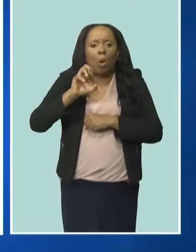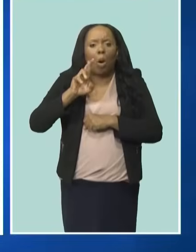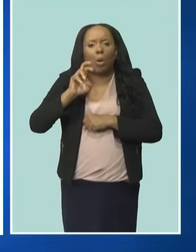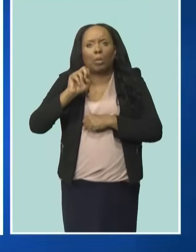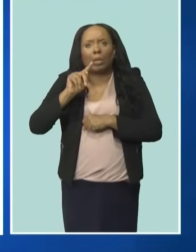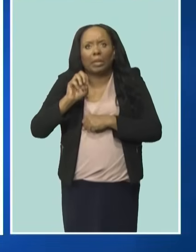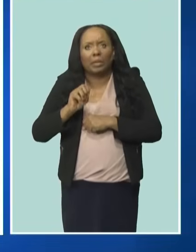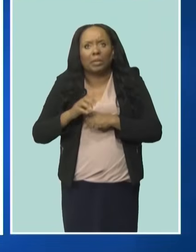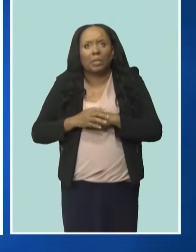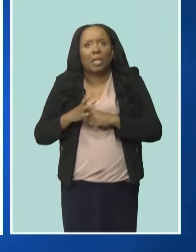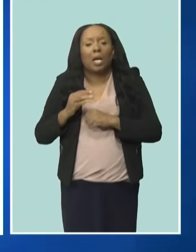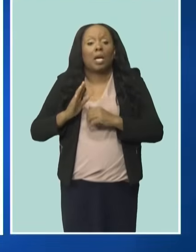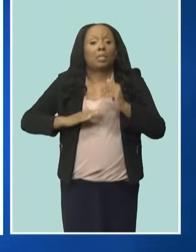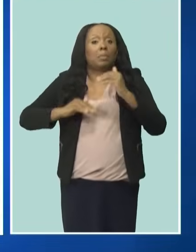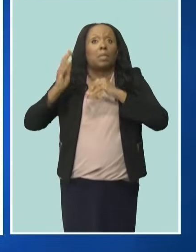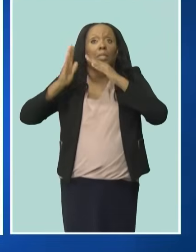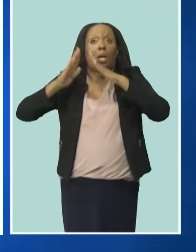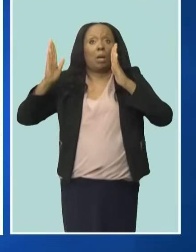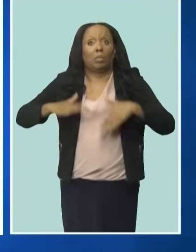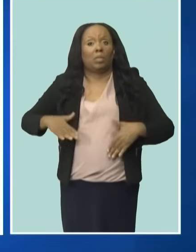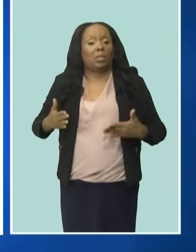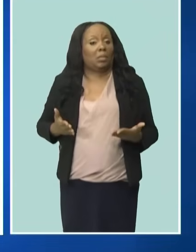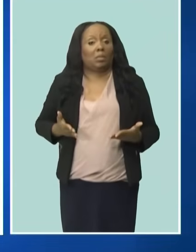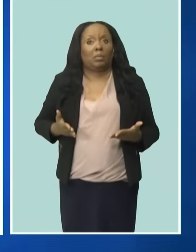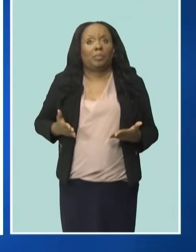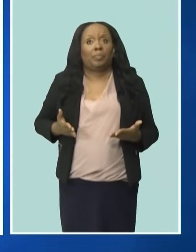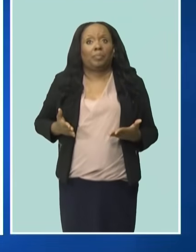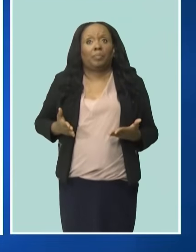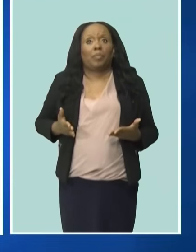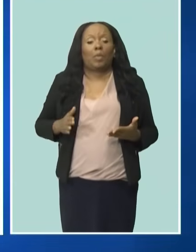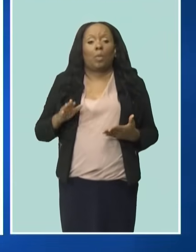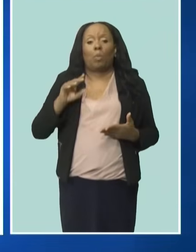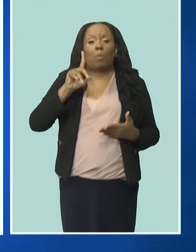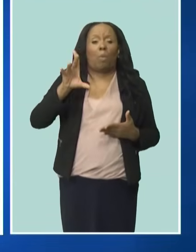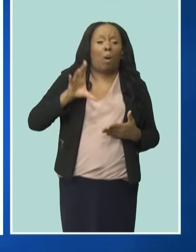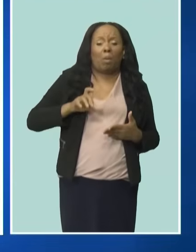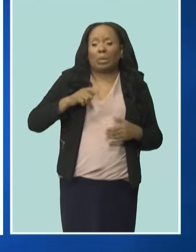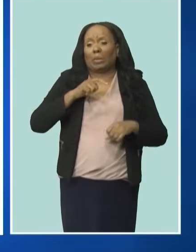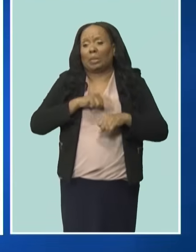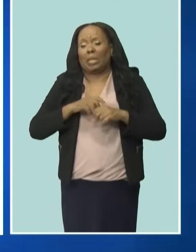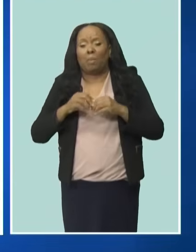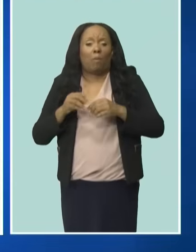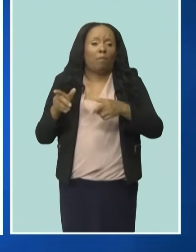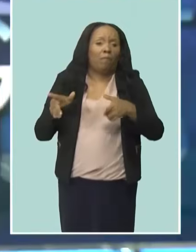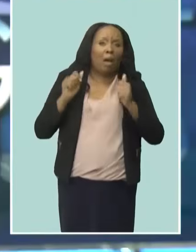the speed to build these houses are 100 times faster than blocks and cement.